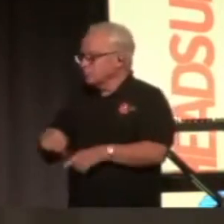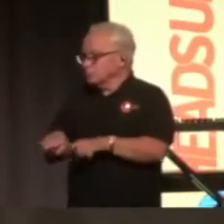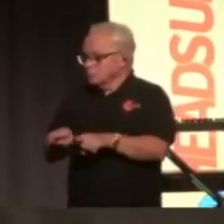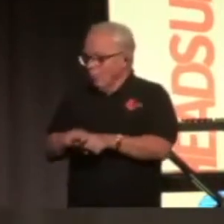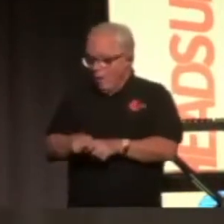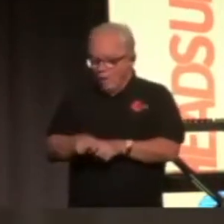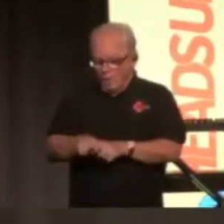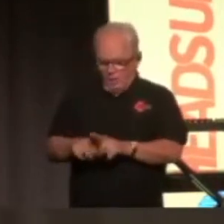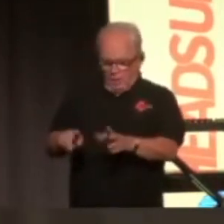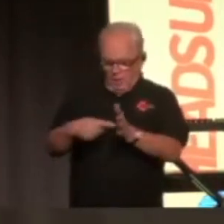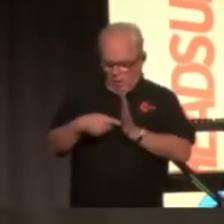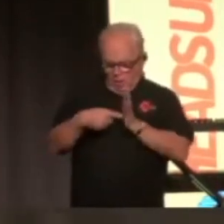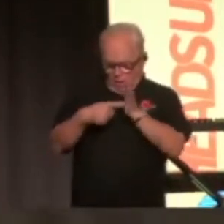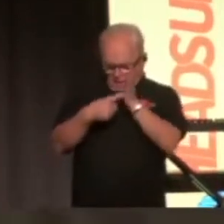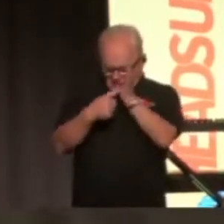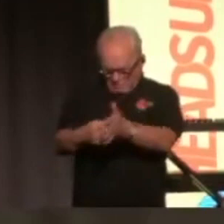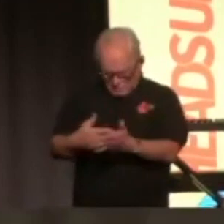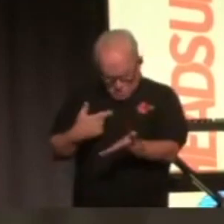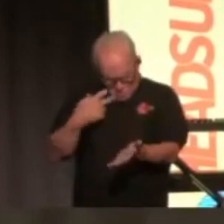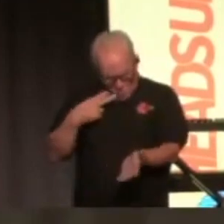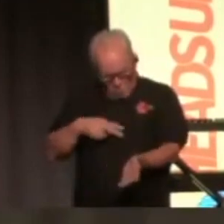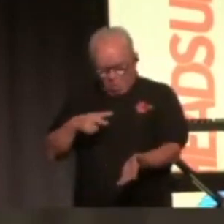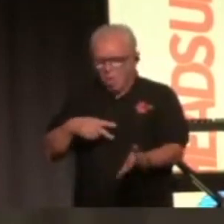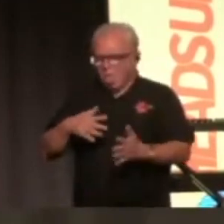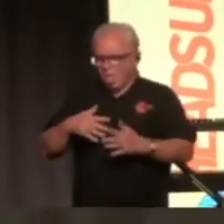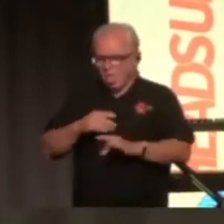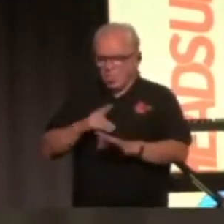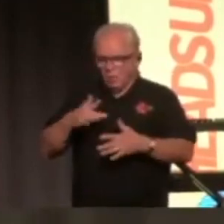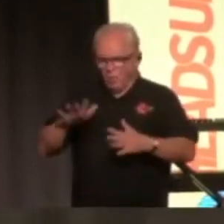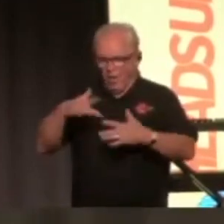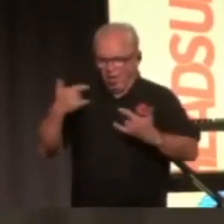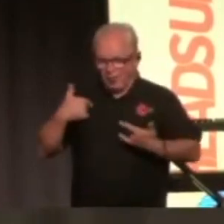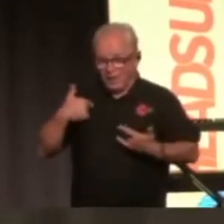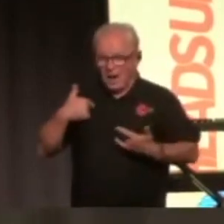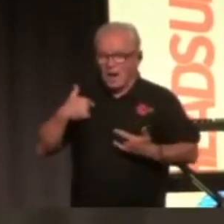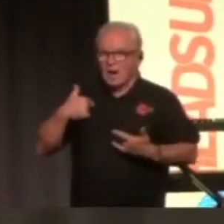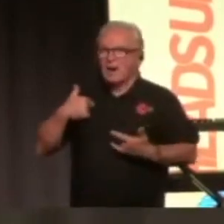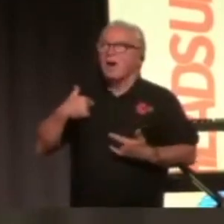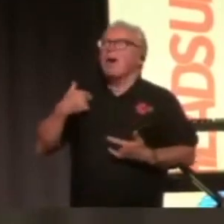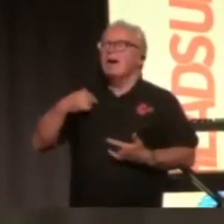And the symptoms come to convince you that you're not.